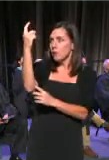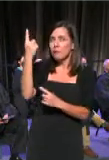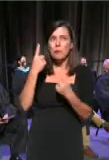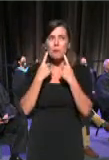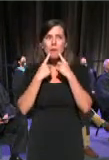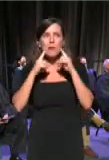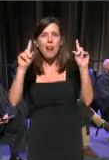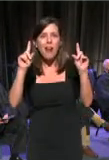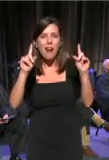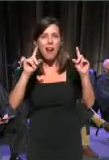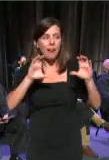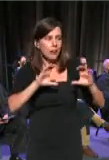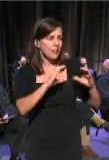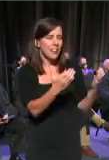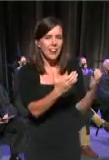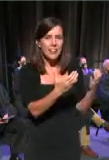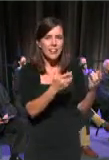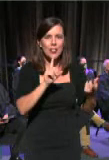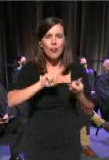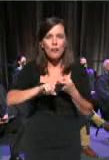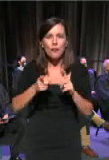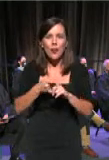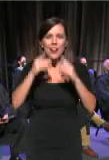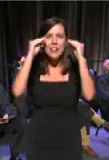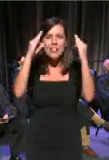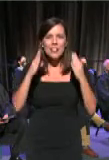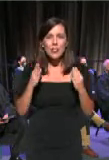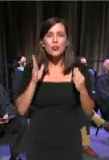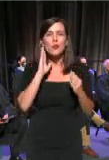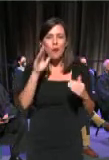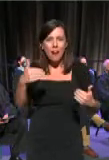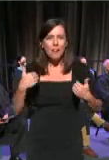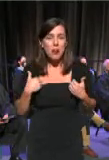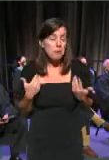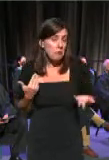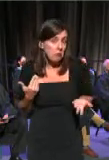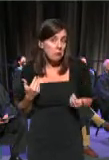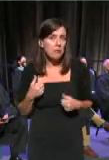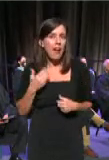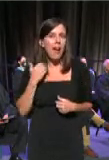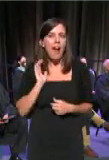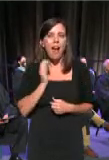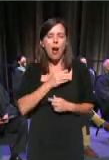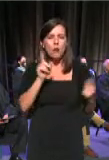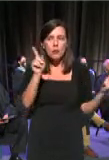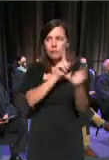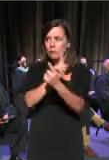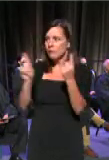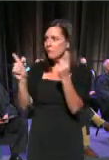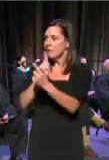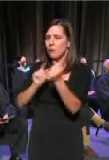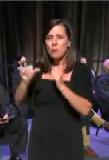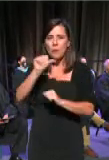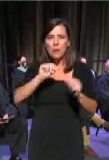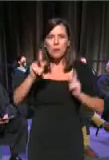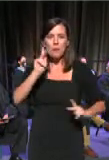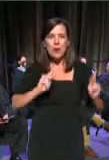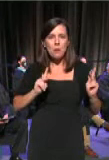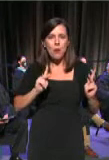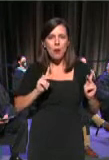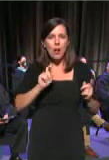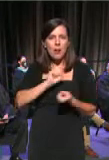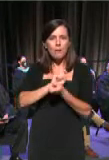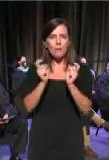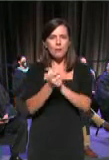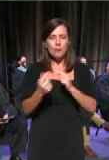achievements, classes, friends, and teachers we would have. Our encounters with those around us have made a difference